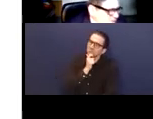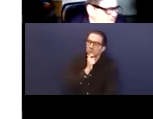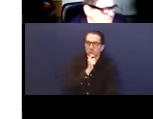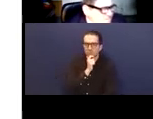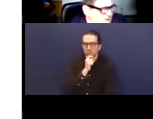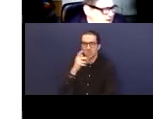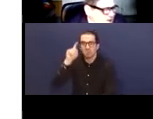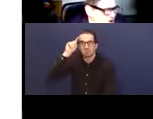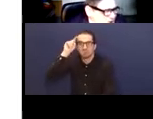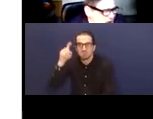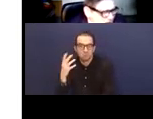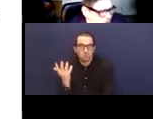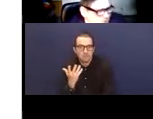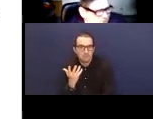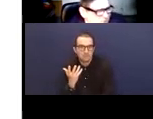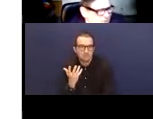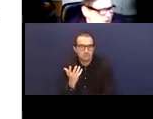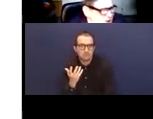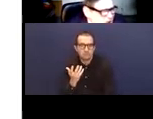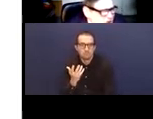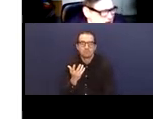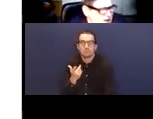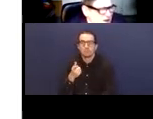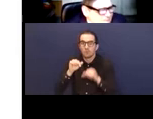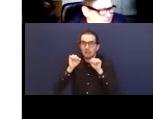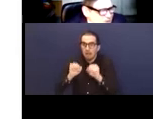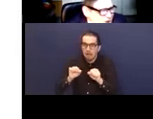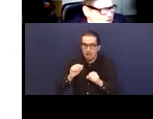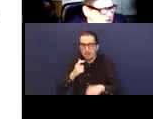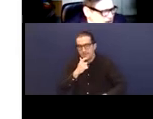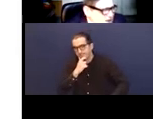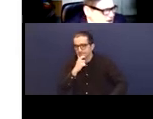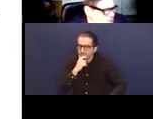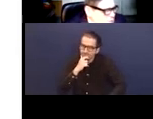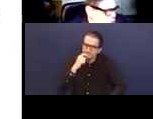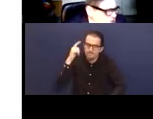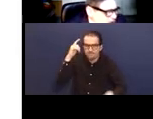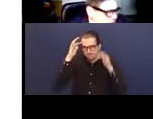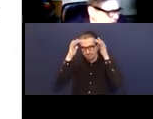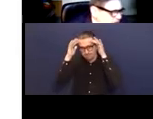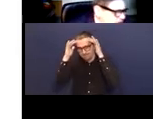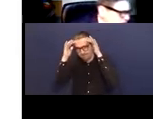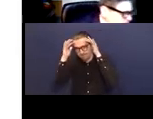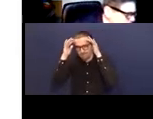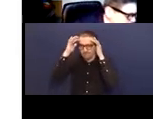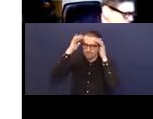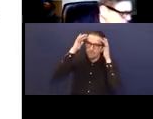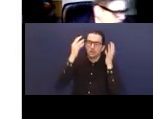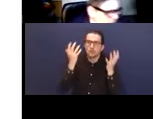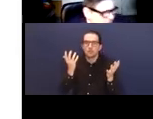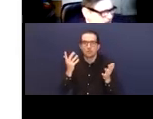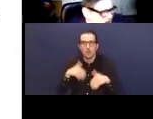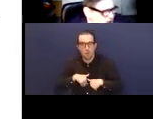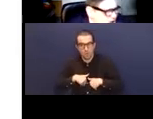hunger, on health, on gender, on sanitation and water, on